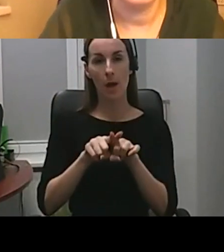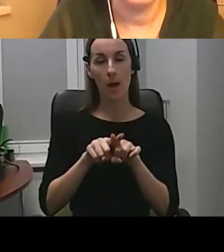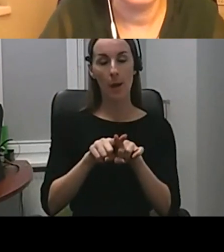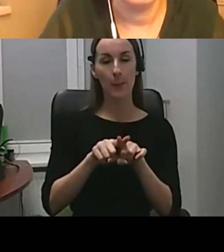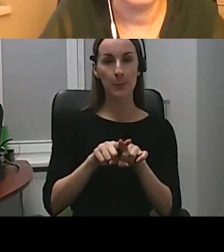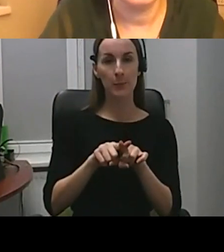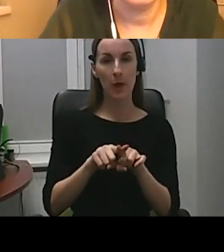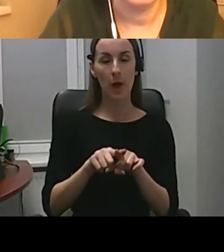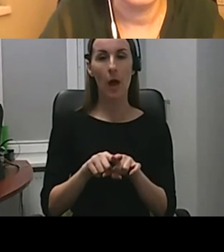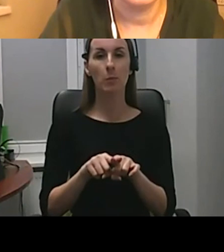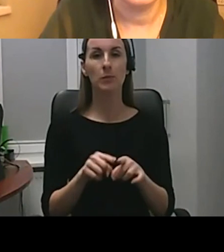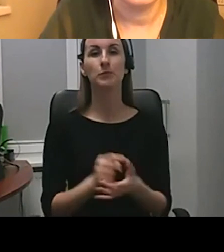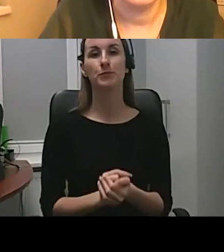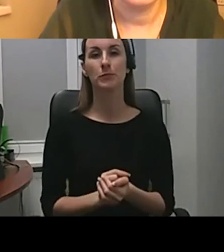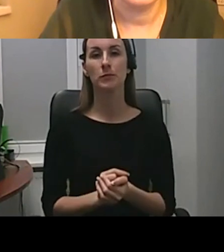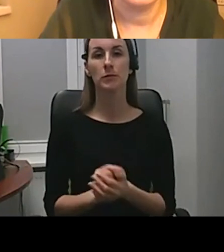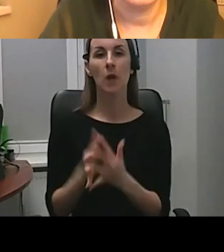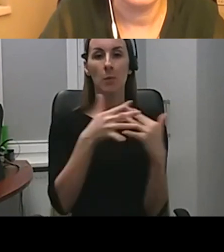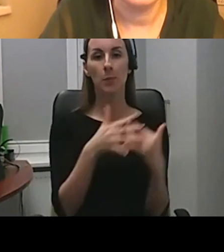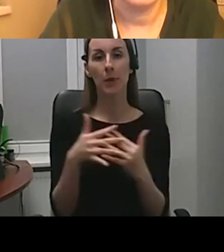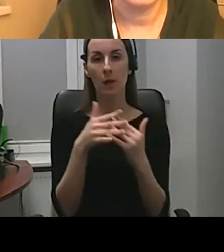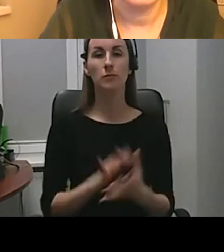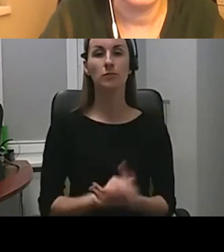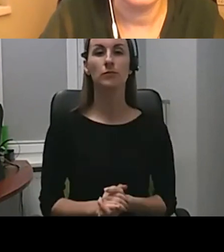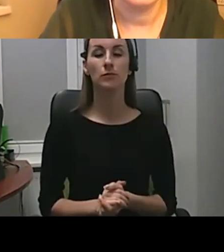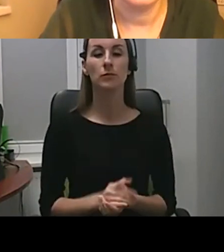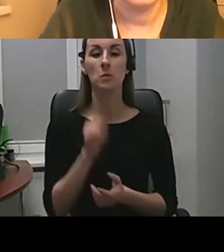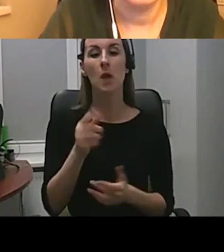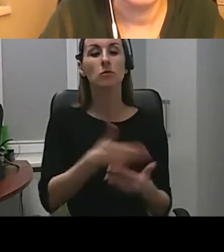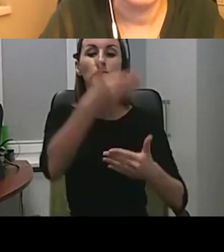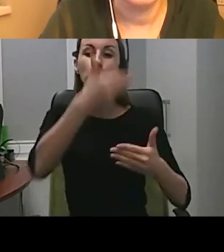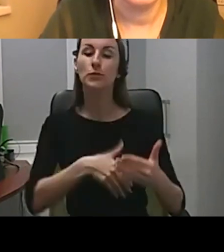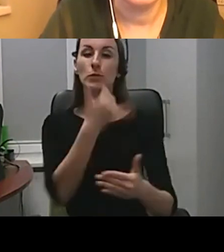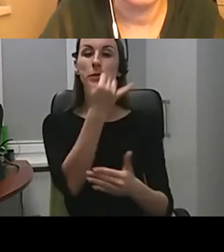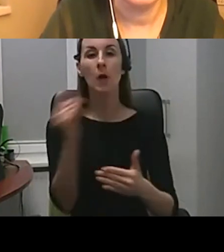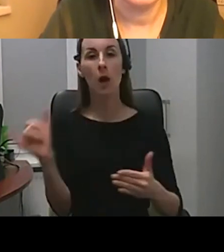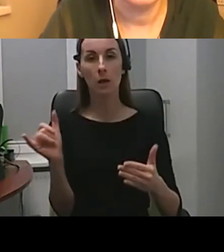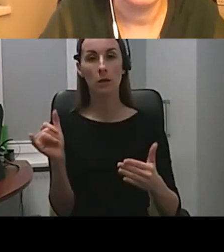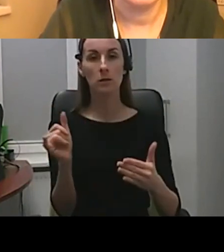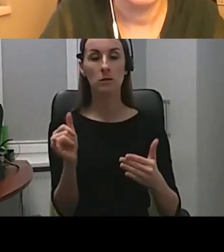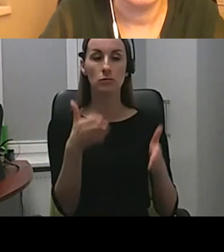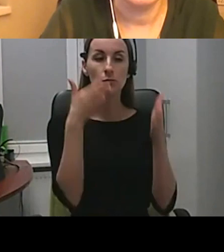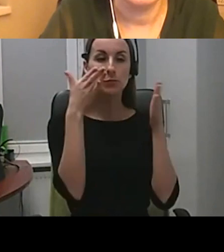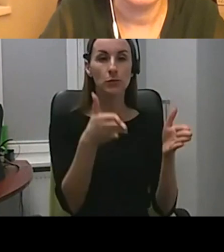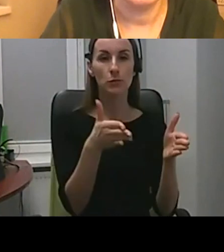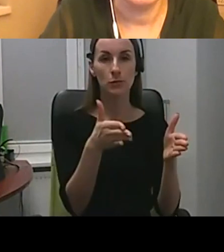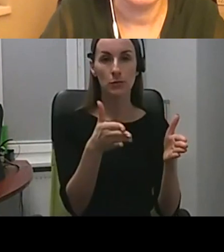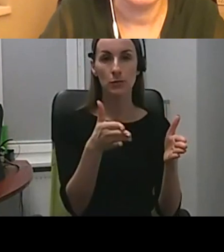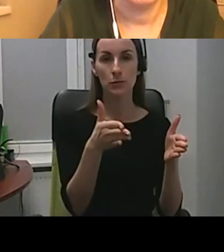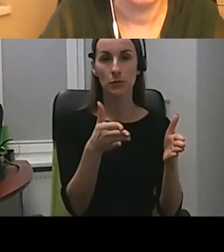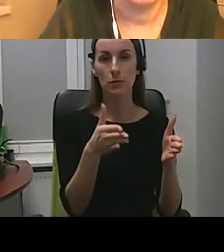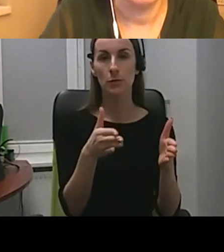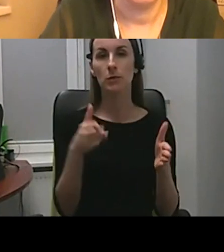the precondition that you have to go through the procedure of United Nations. And that means in the end, you need the Security